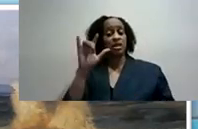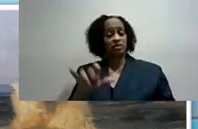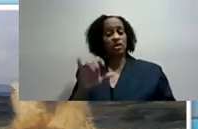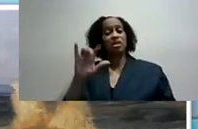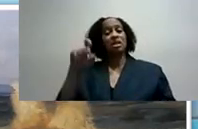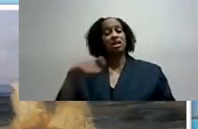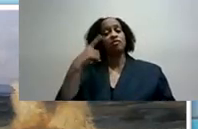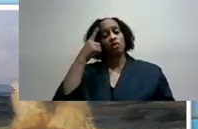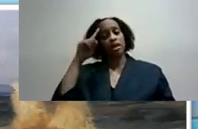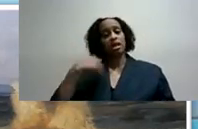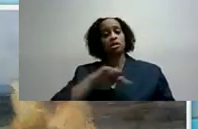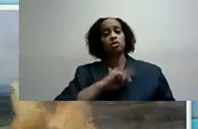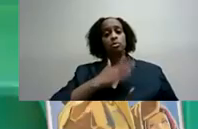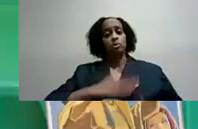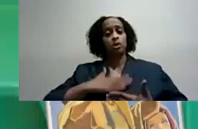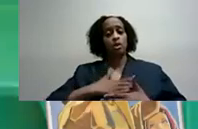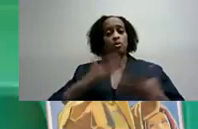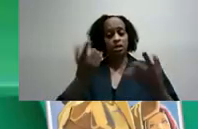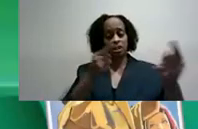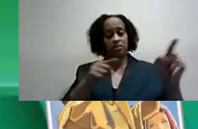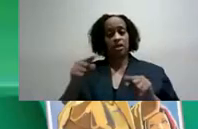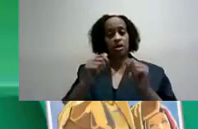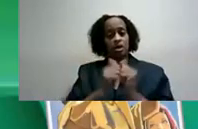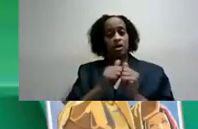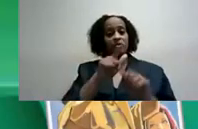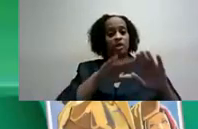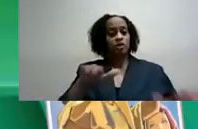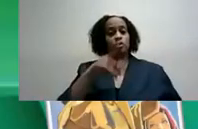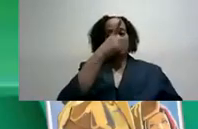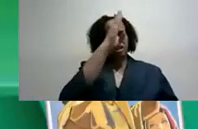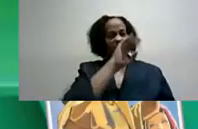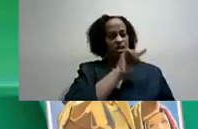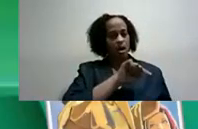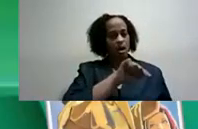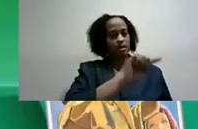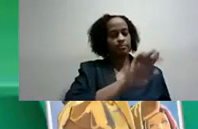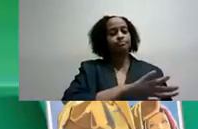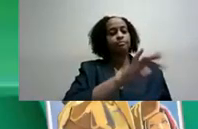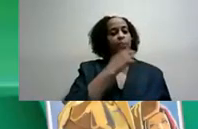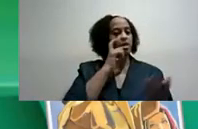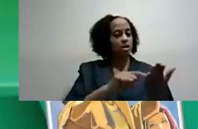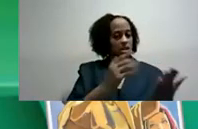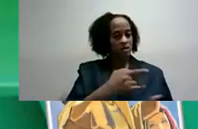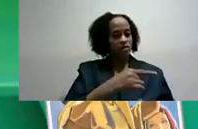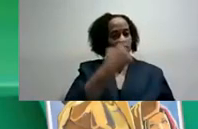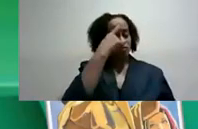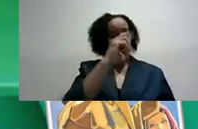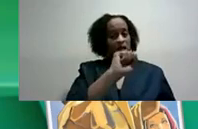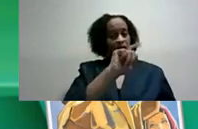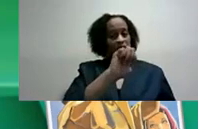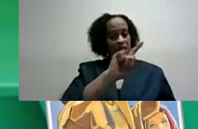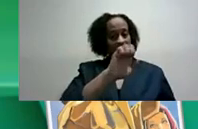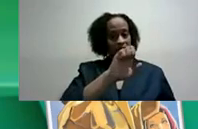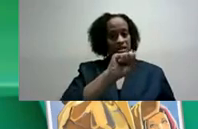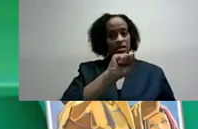to appreciate what is taking place with the children of God. Notice here, and as for Seth, to him also